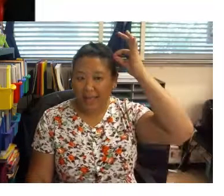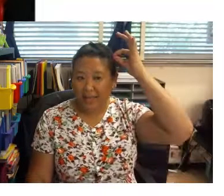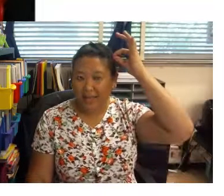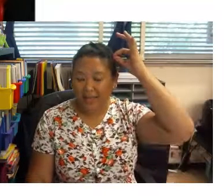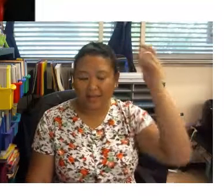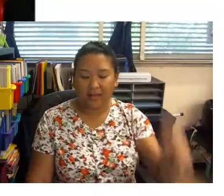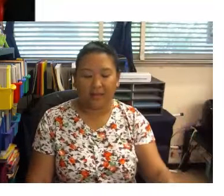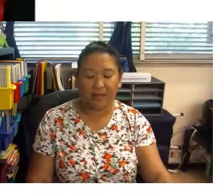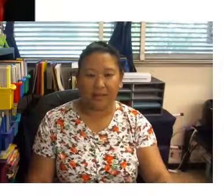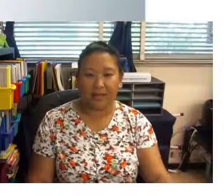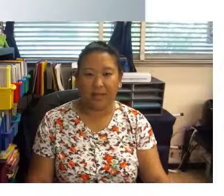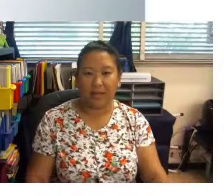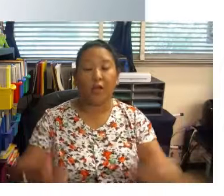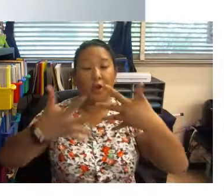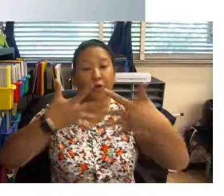redhead,